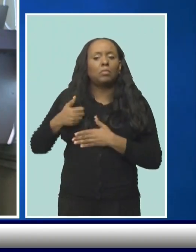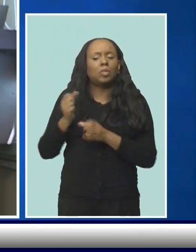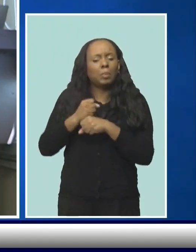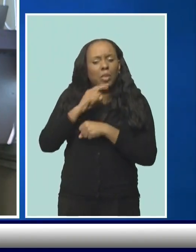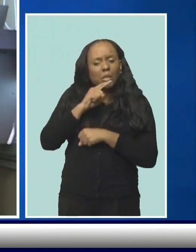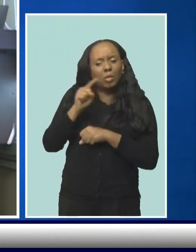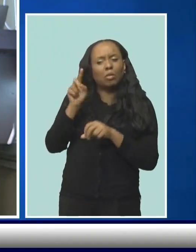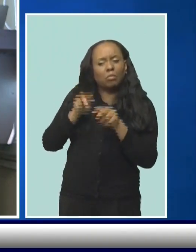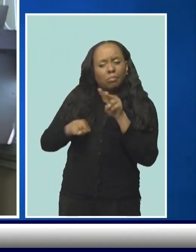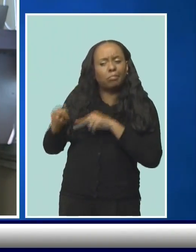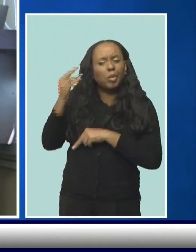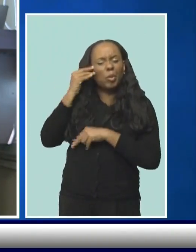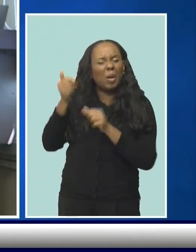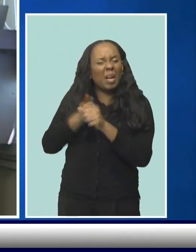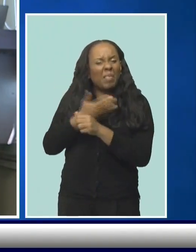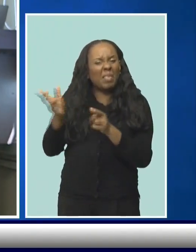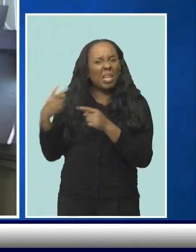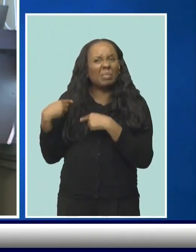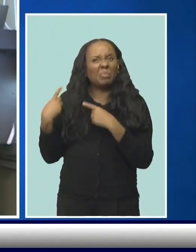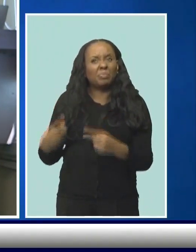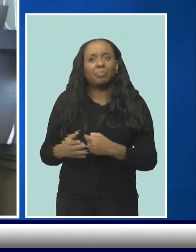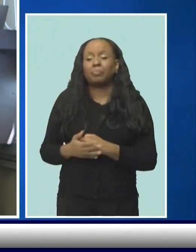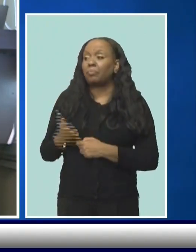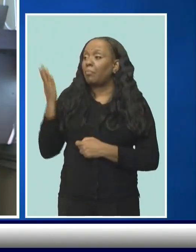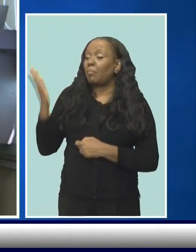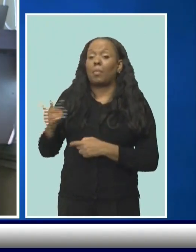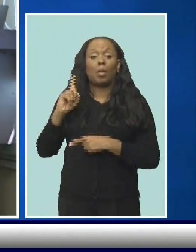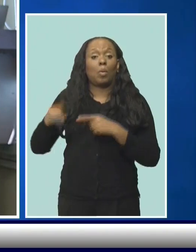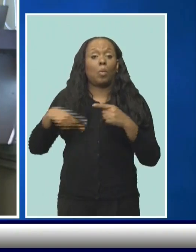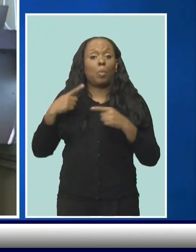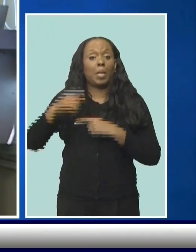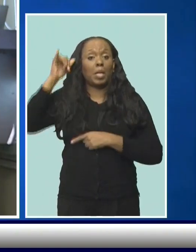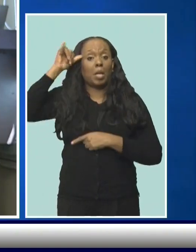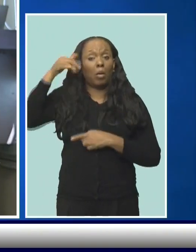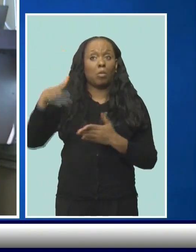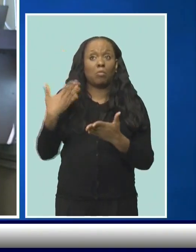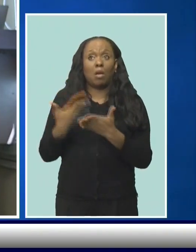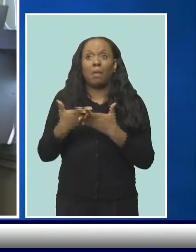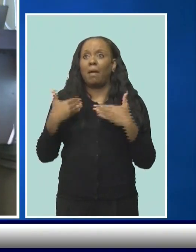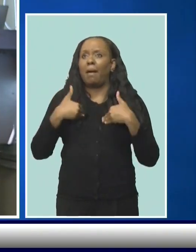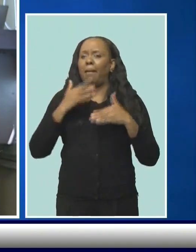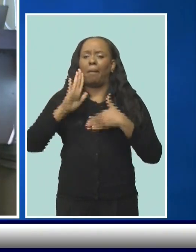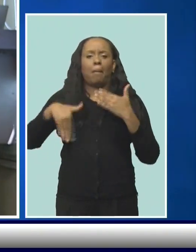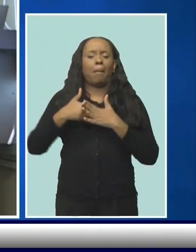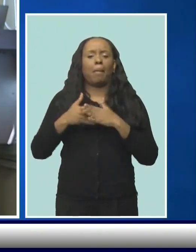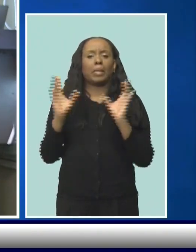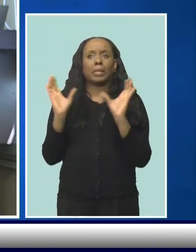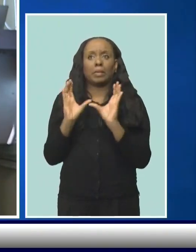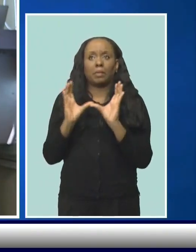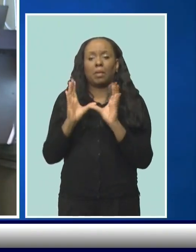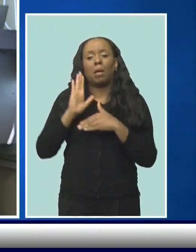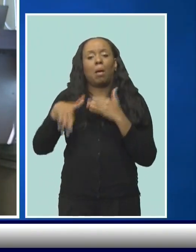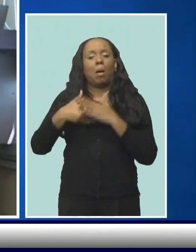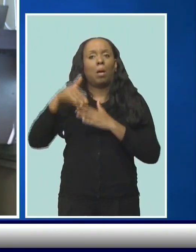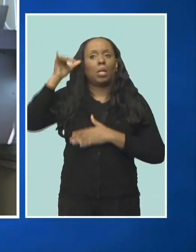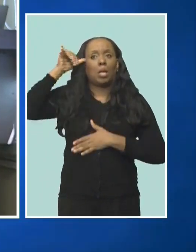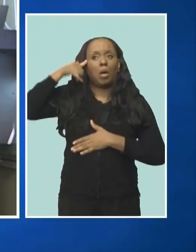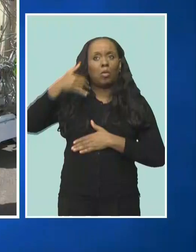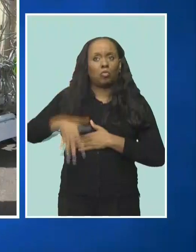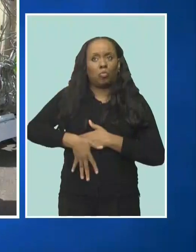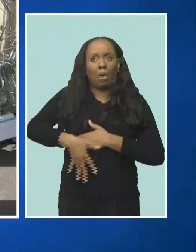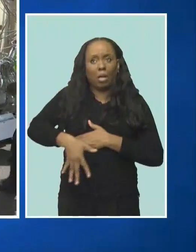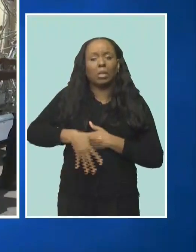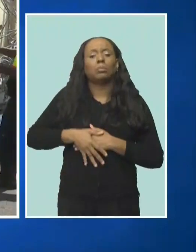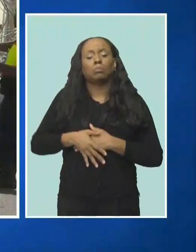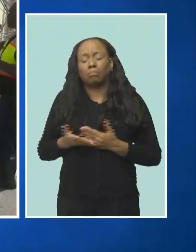they came in with all of their certificates. The cows were pregnant. We've heard that